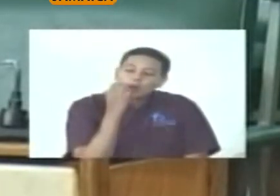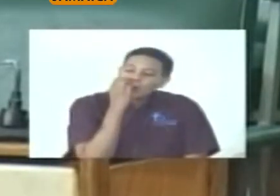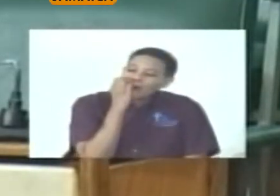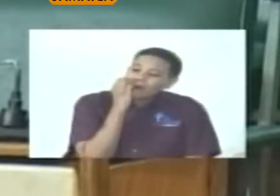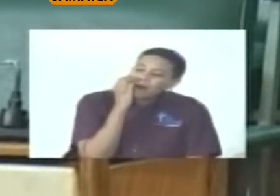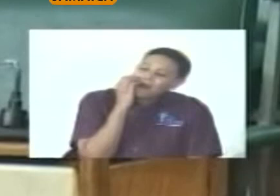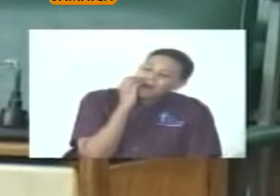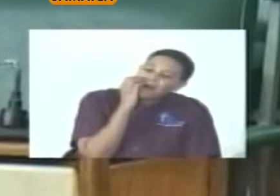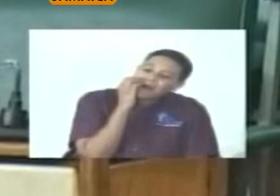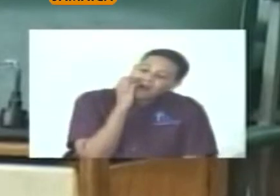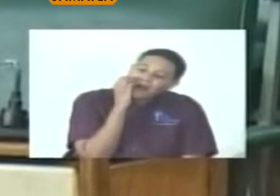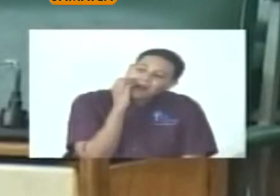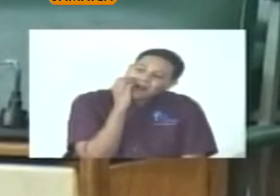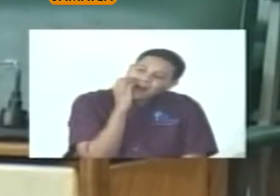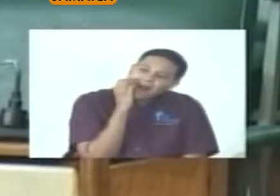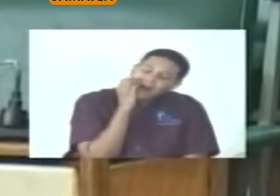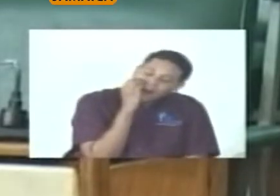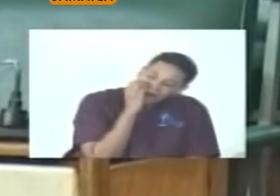have